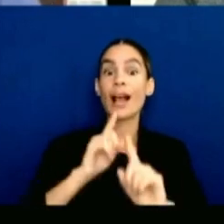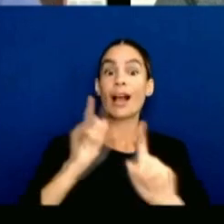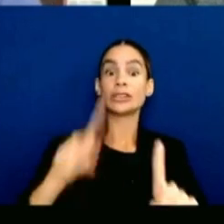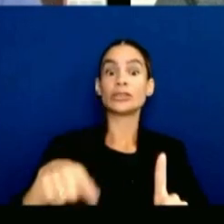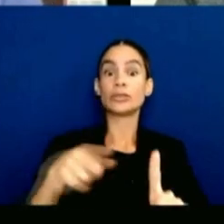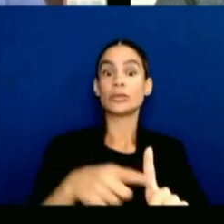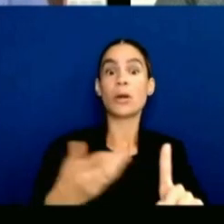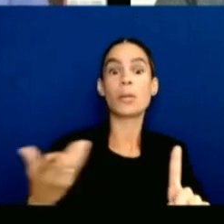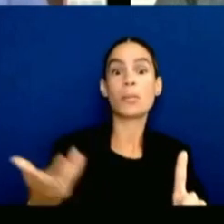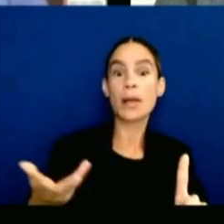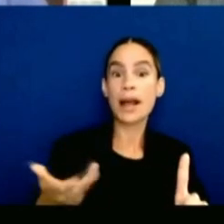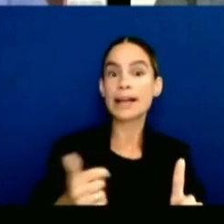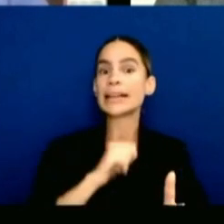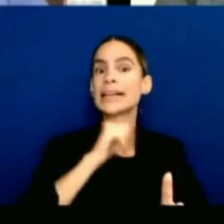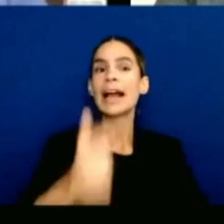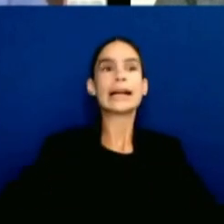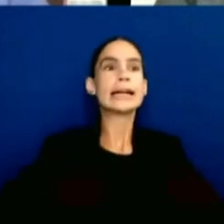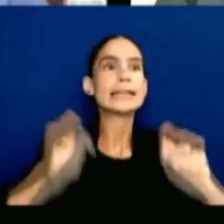to be some blend